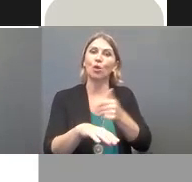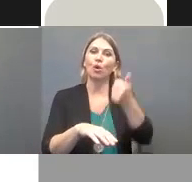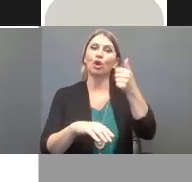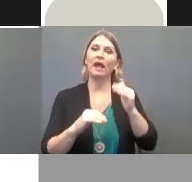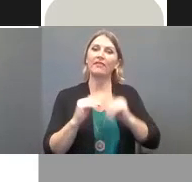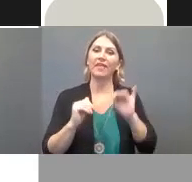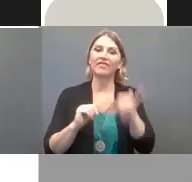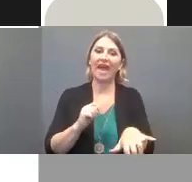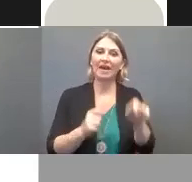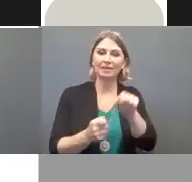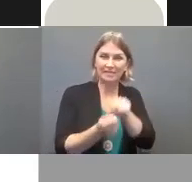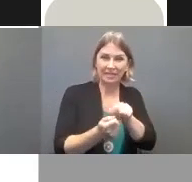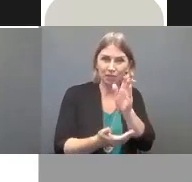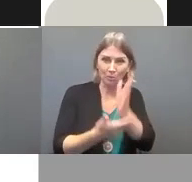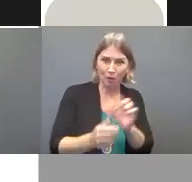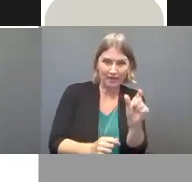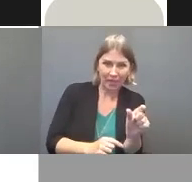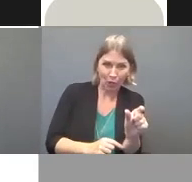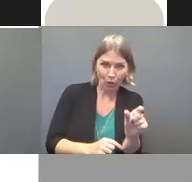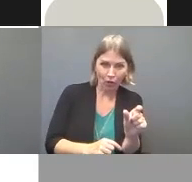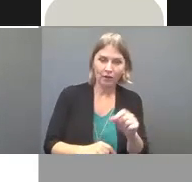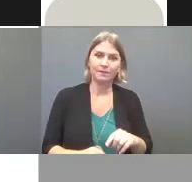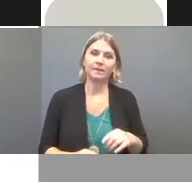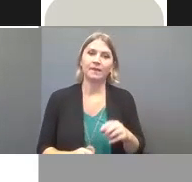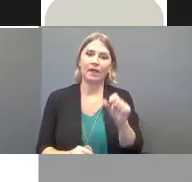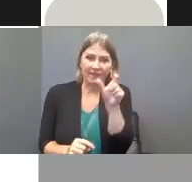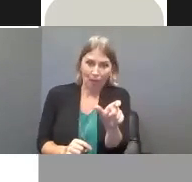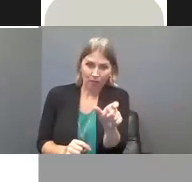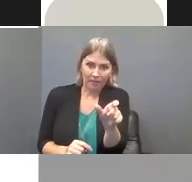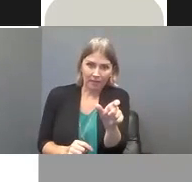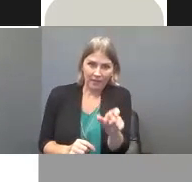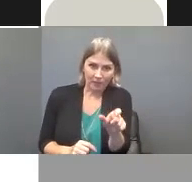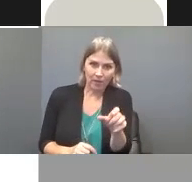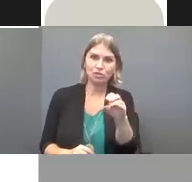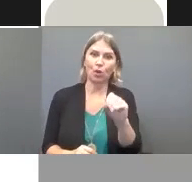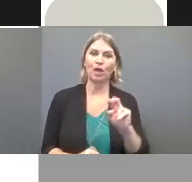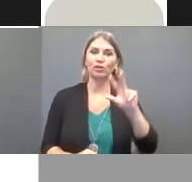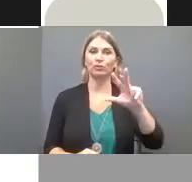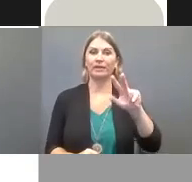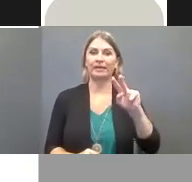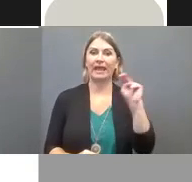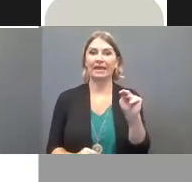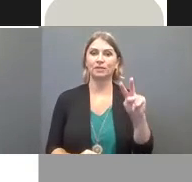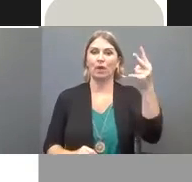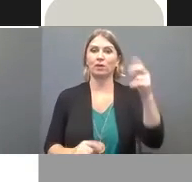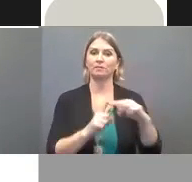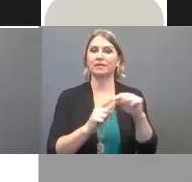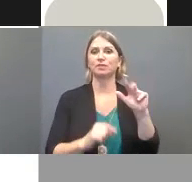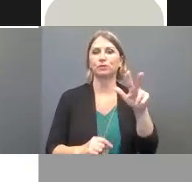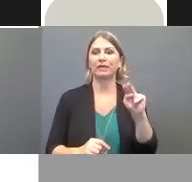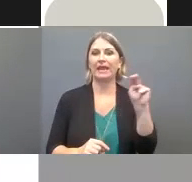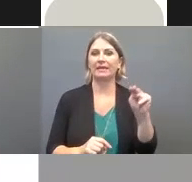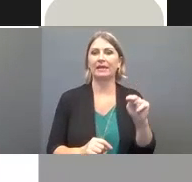particular coefficient here. Let's multiply all of them with this particular coefficient. So 3n squared plus 3n plus 3 log n for